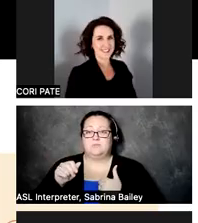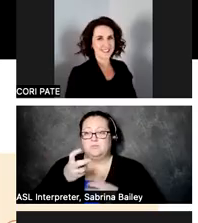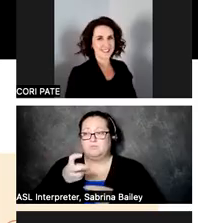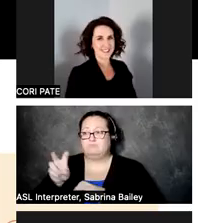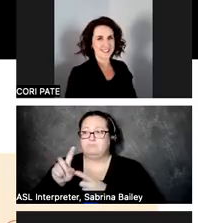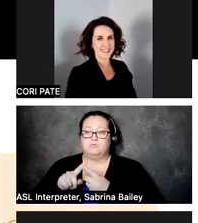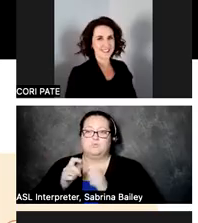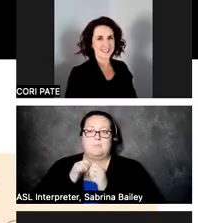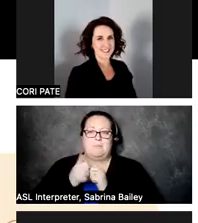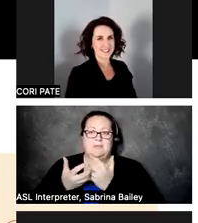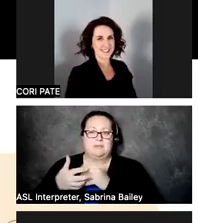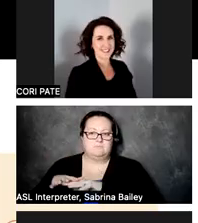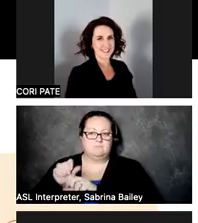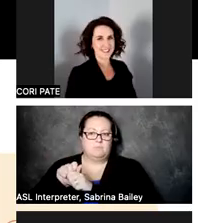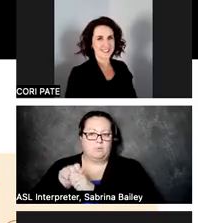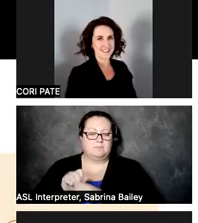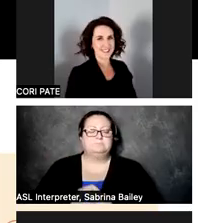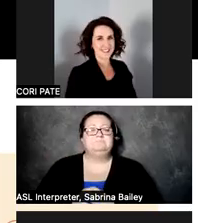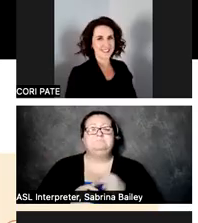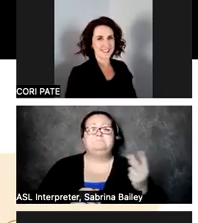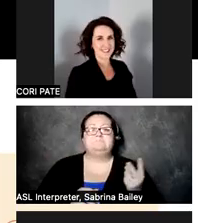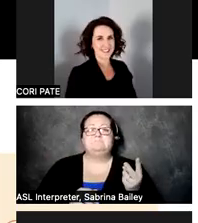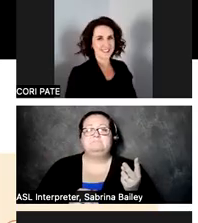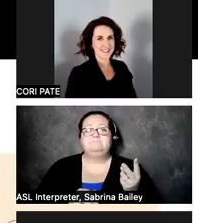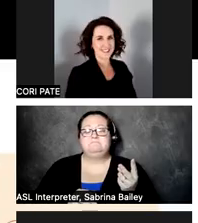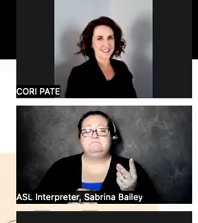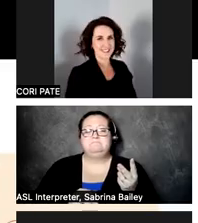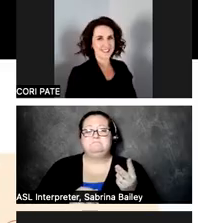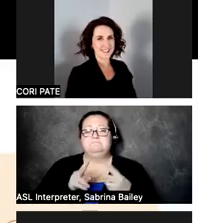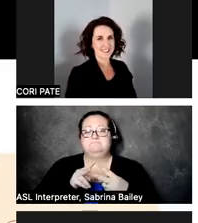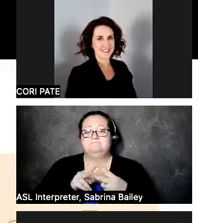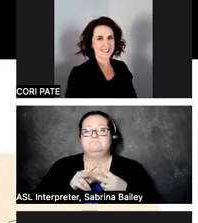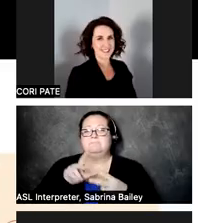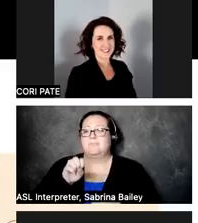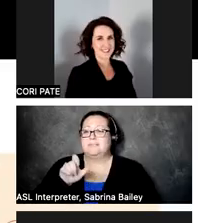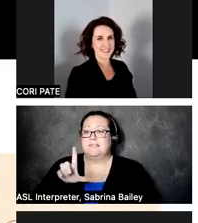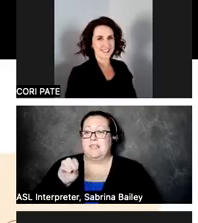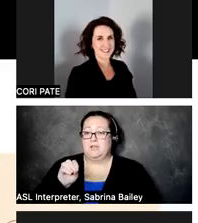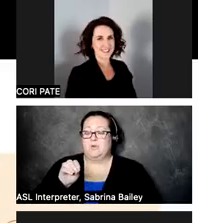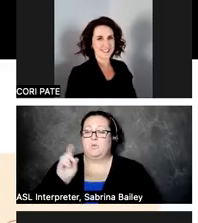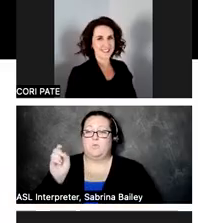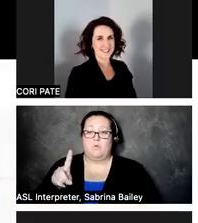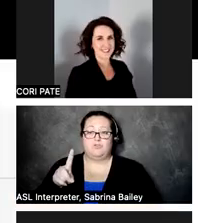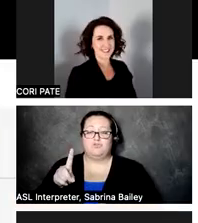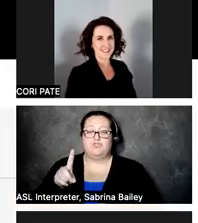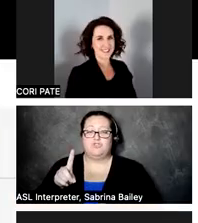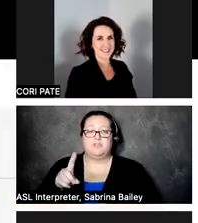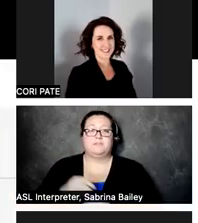employment? And here leads to our first Slido question under this section. Next slide,